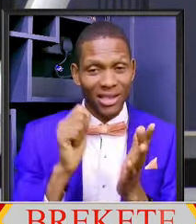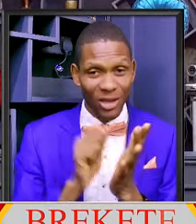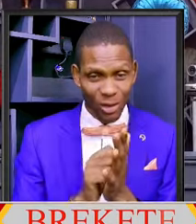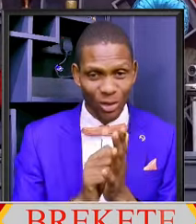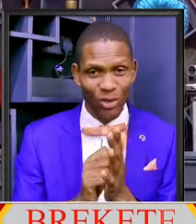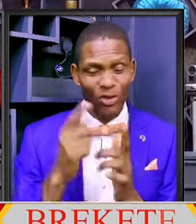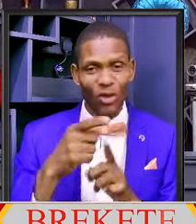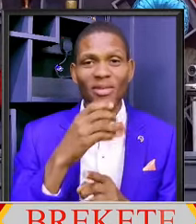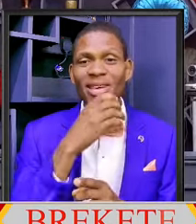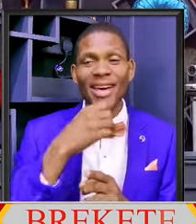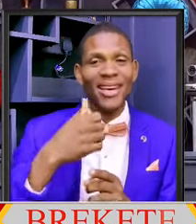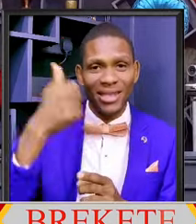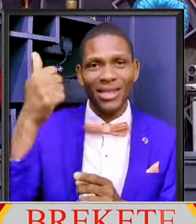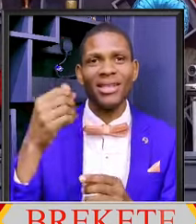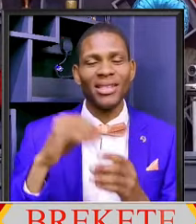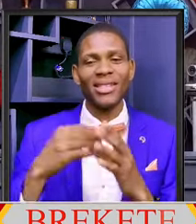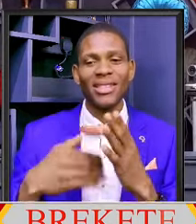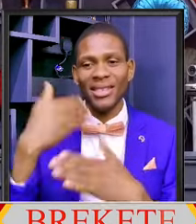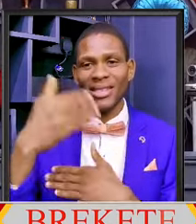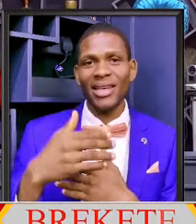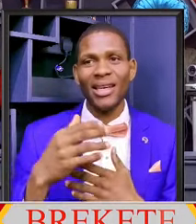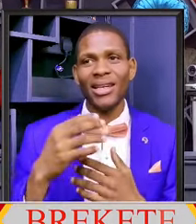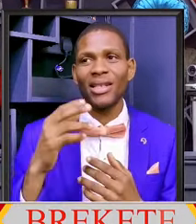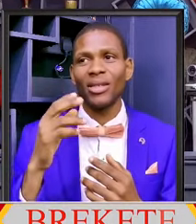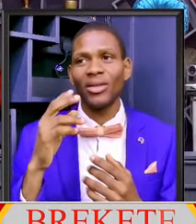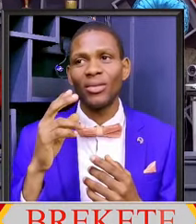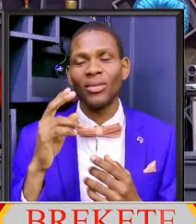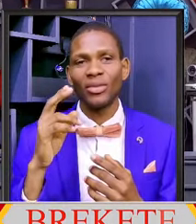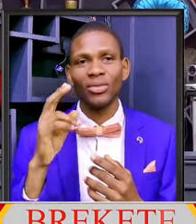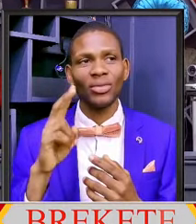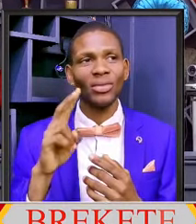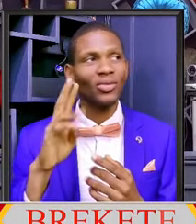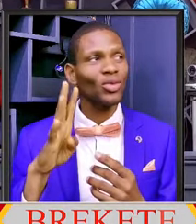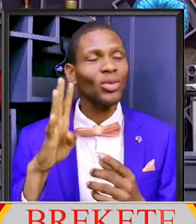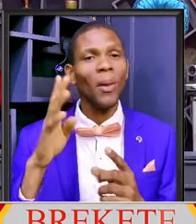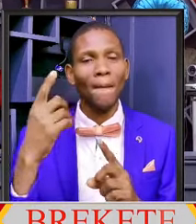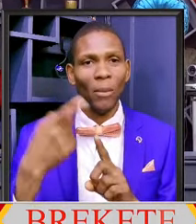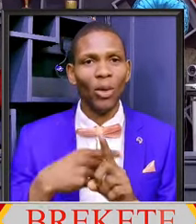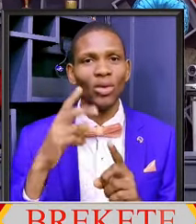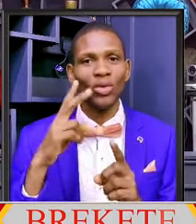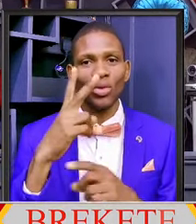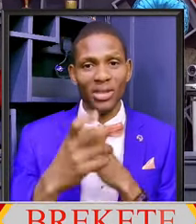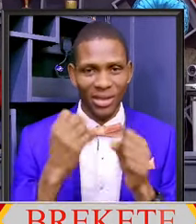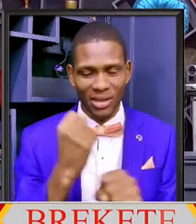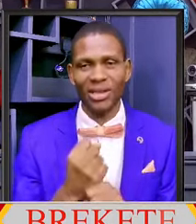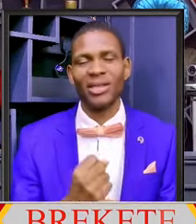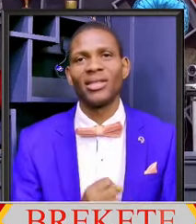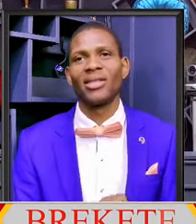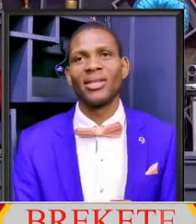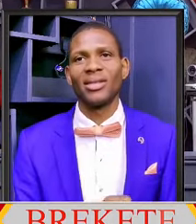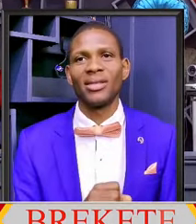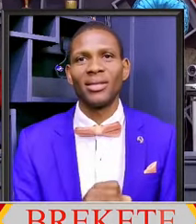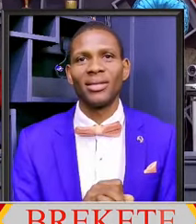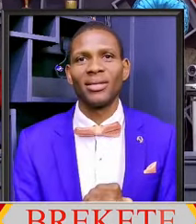Elder in the next how many months? 4 months. 24 months. 2 years.